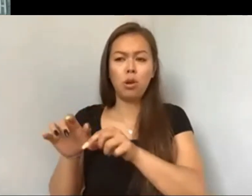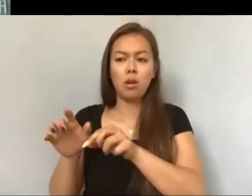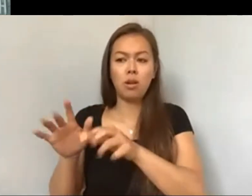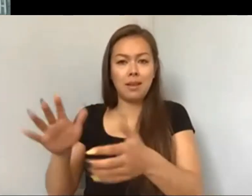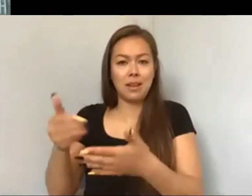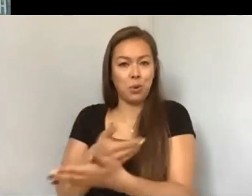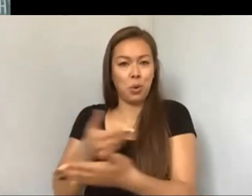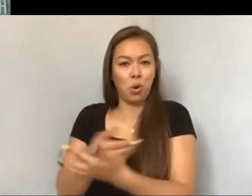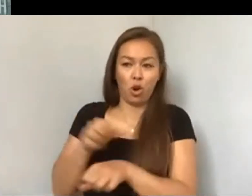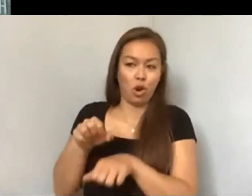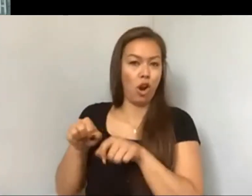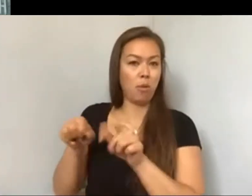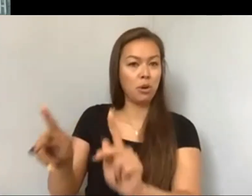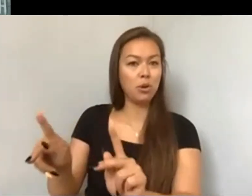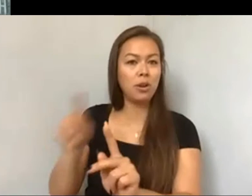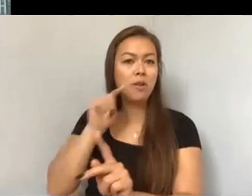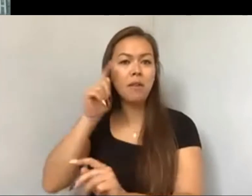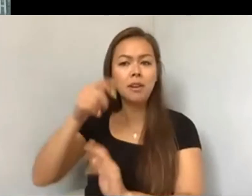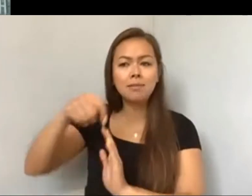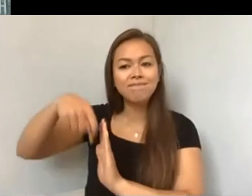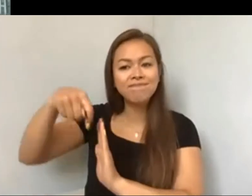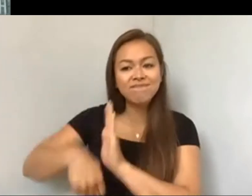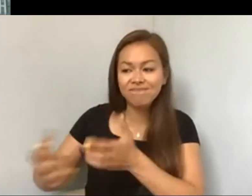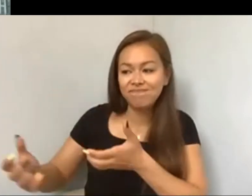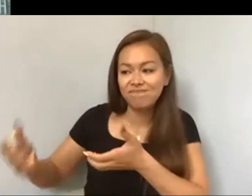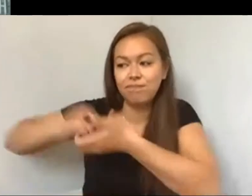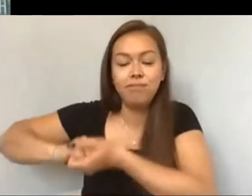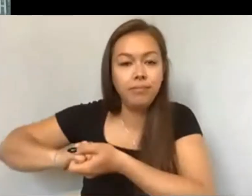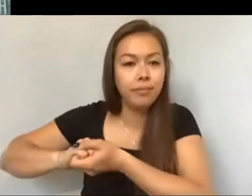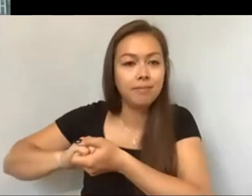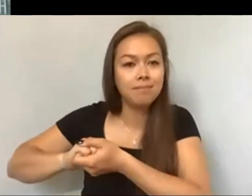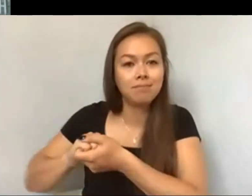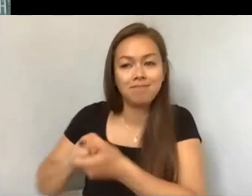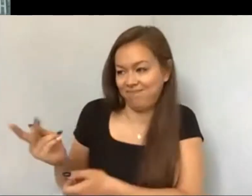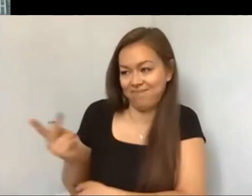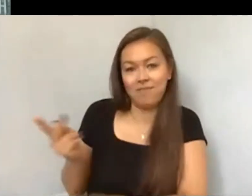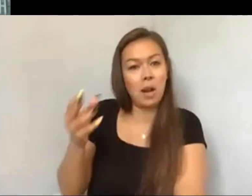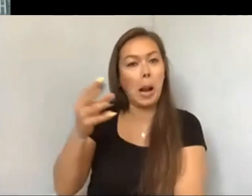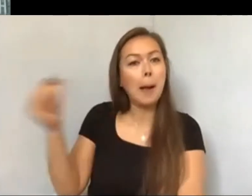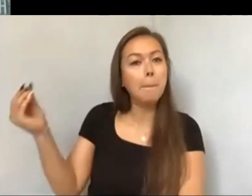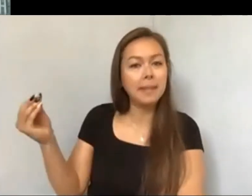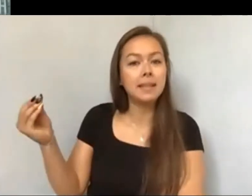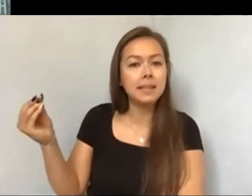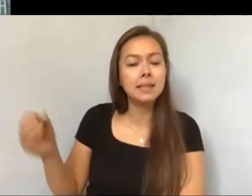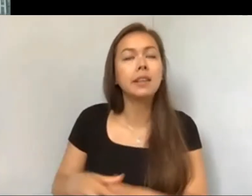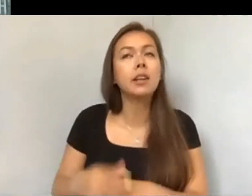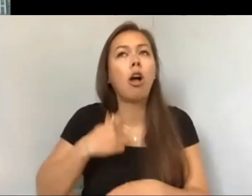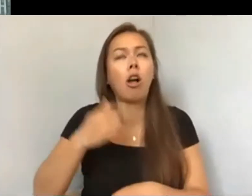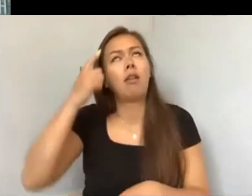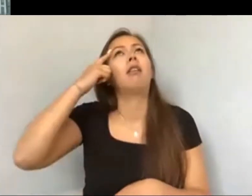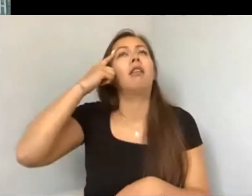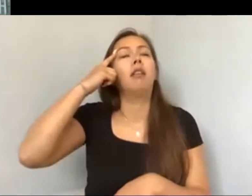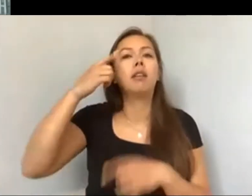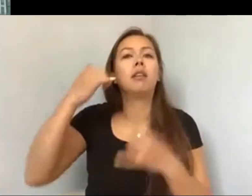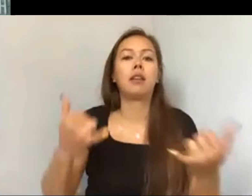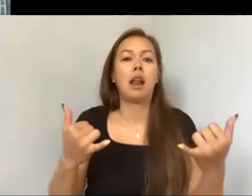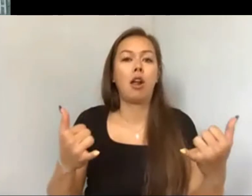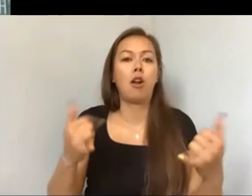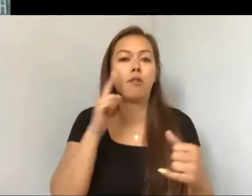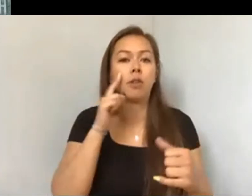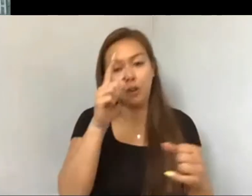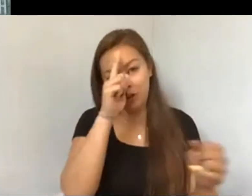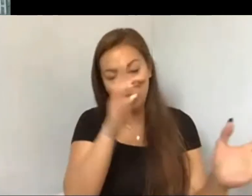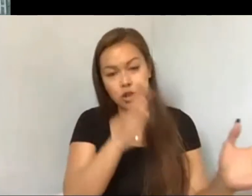between companies. And what I'm thinking of now is the recent strategic plan released